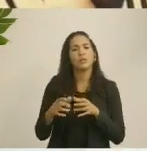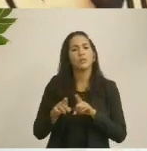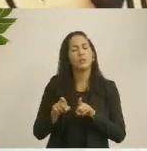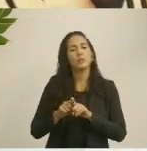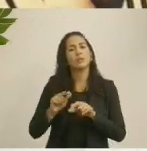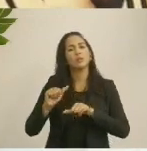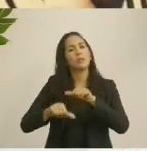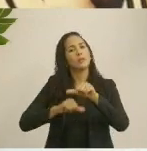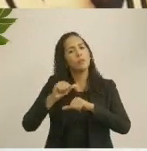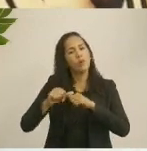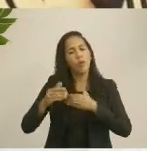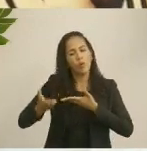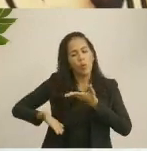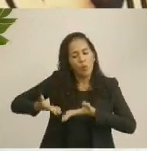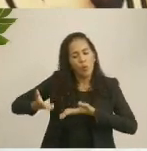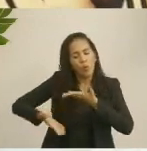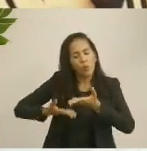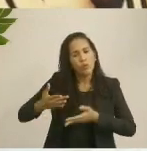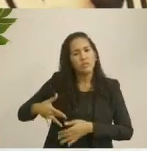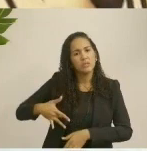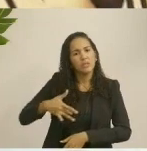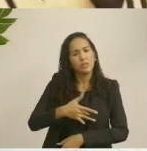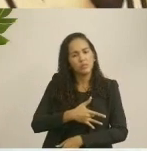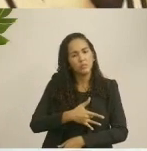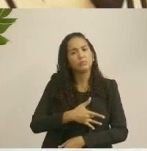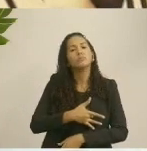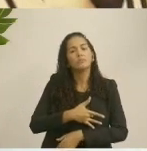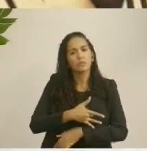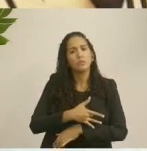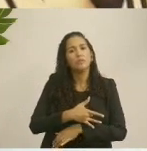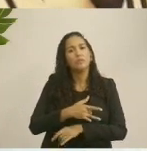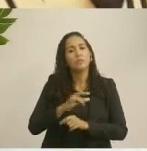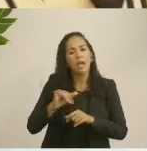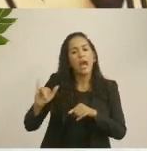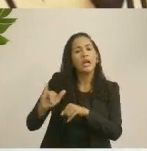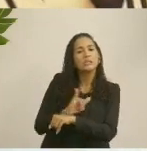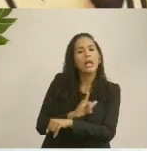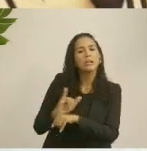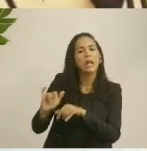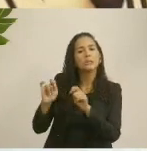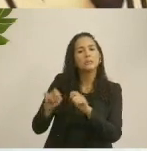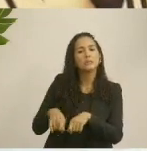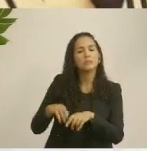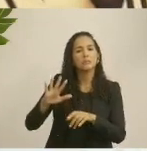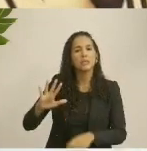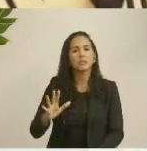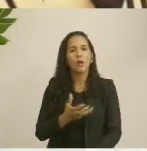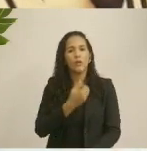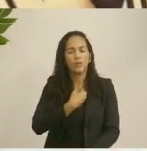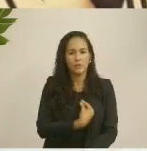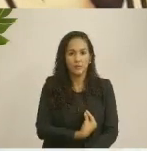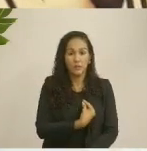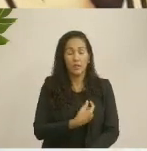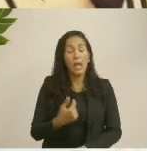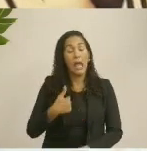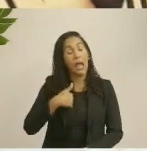a cutting-edge, life-saving tool. And I think that this kind of